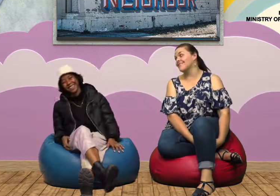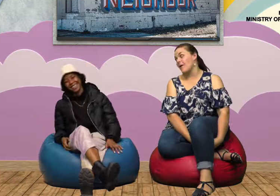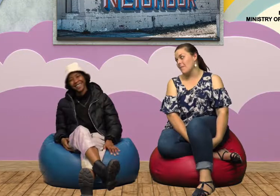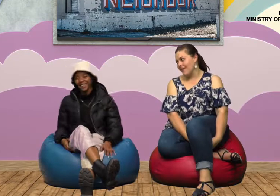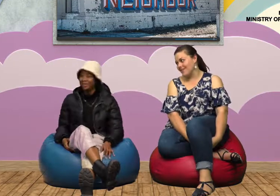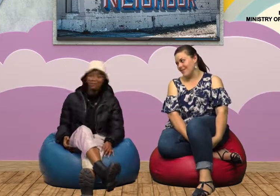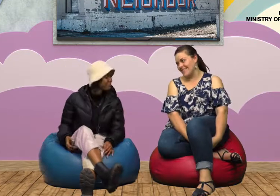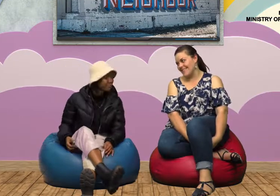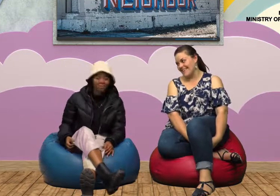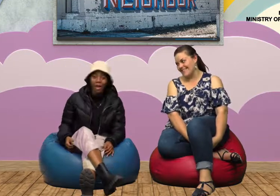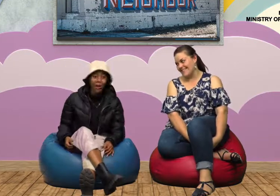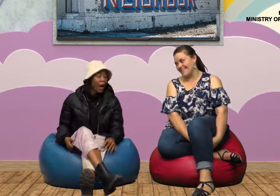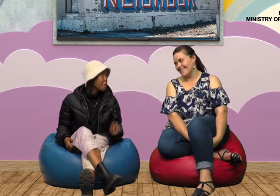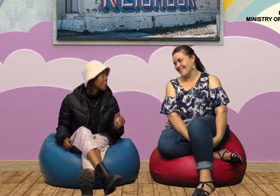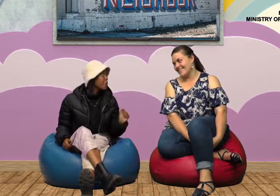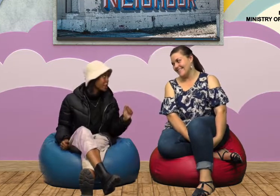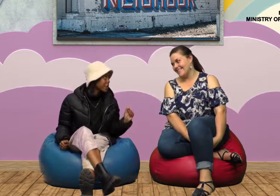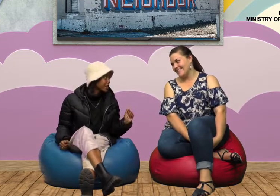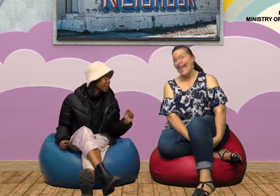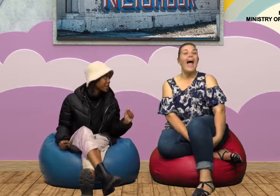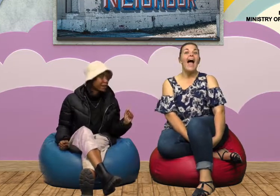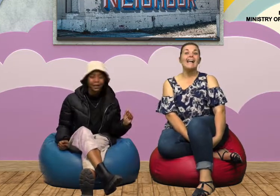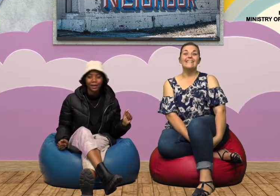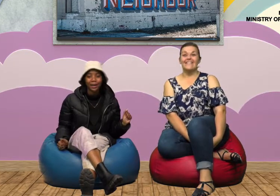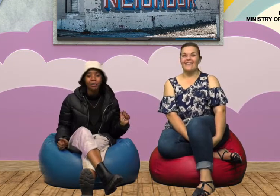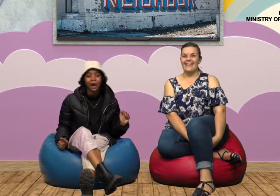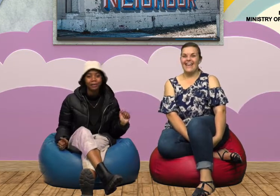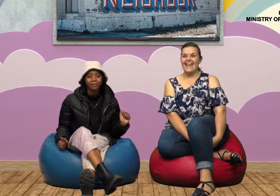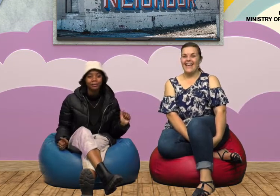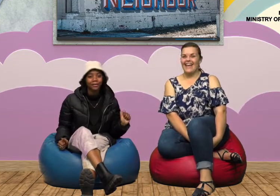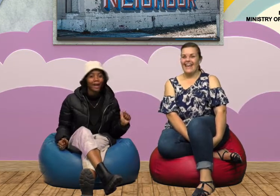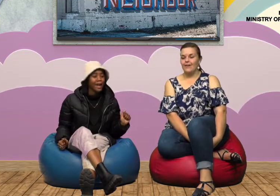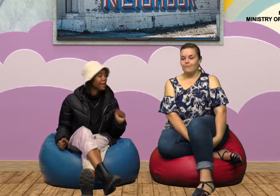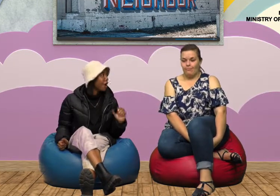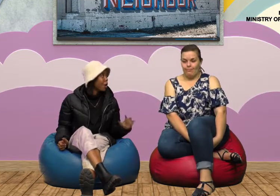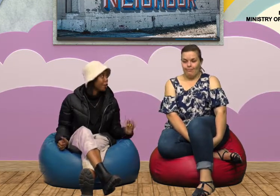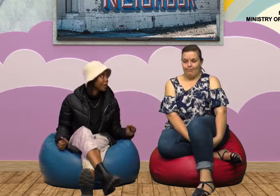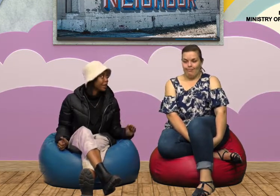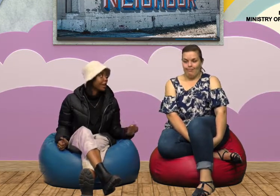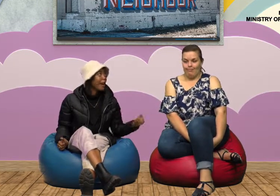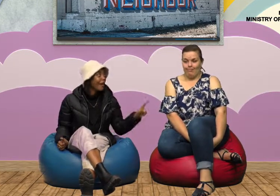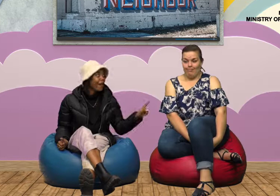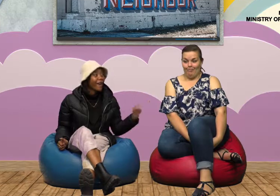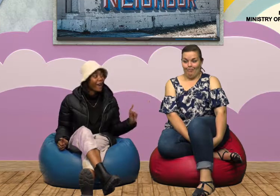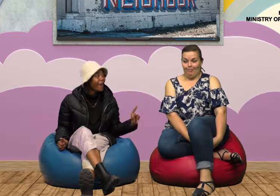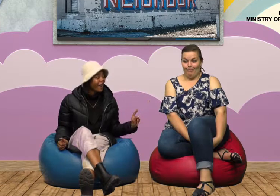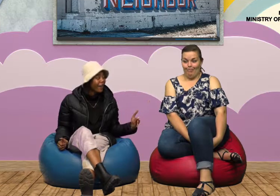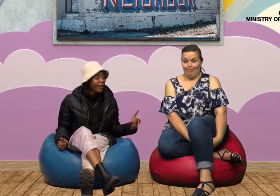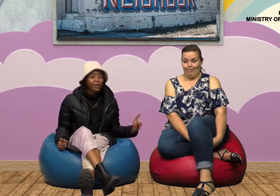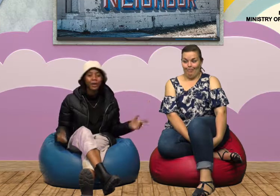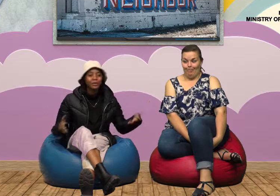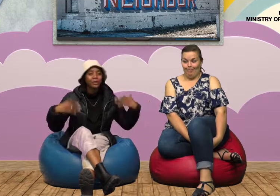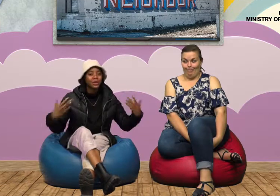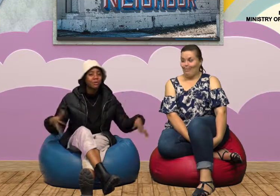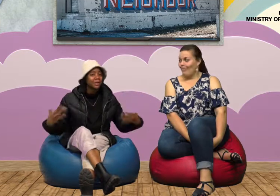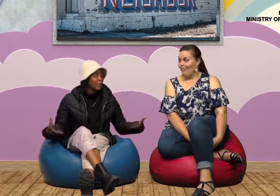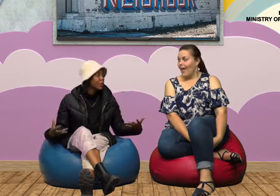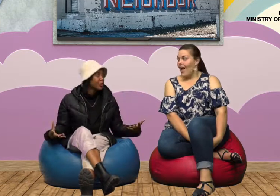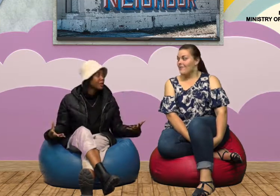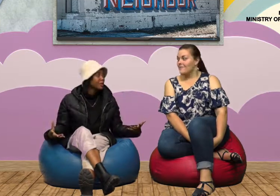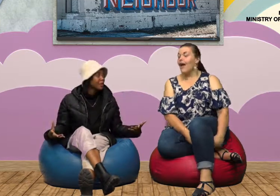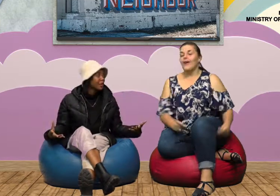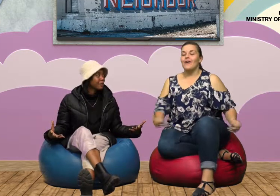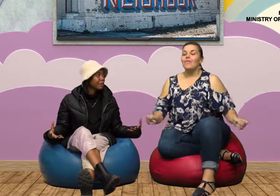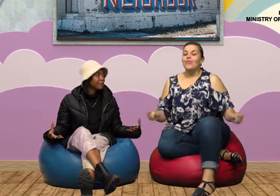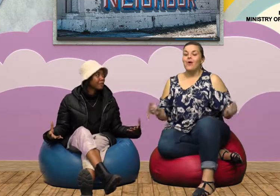doesn't stop here. So what's next? Our favorite. The Zoe. One and only. You have to put some respect